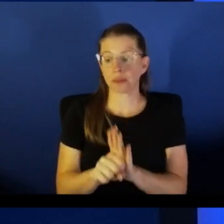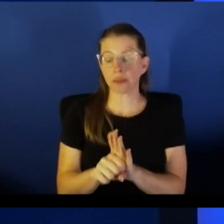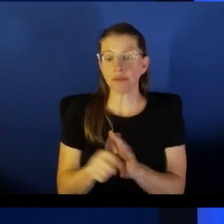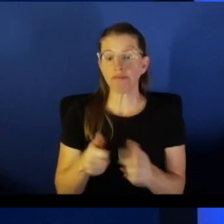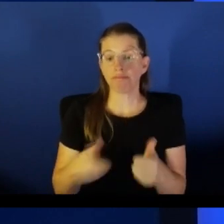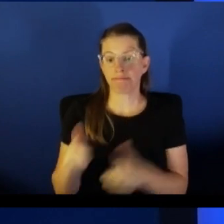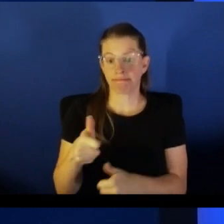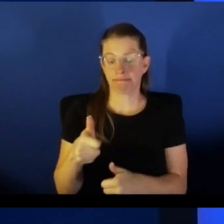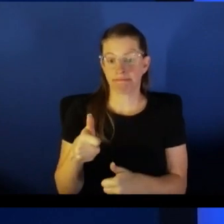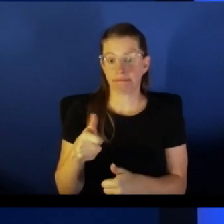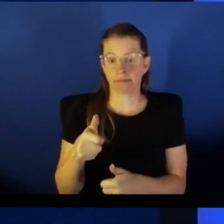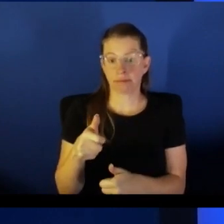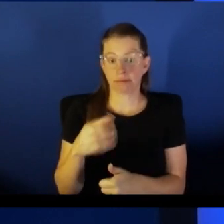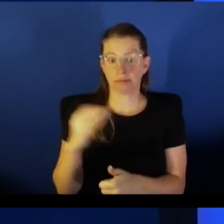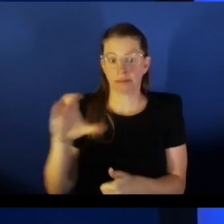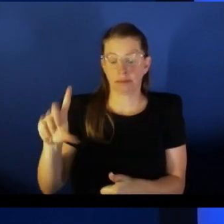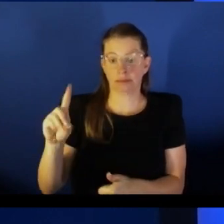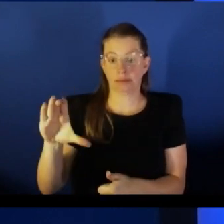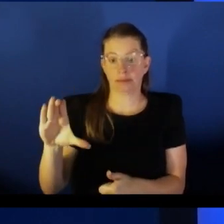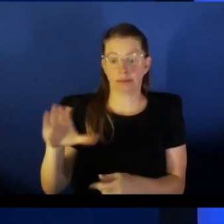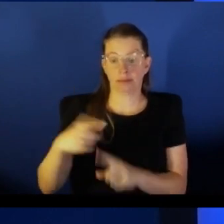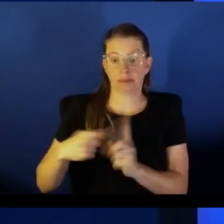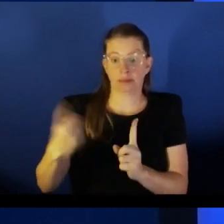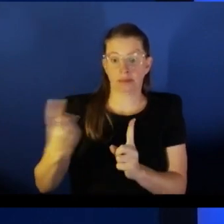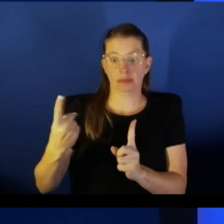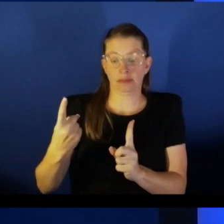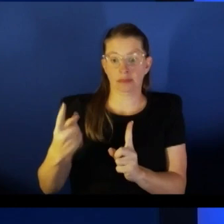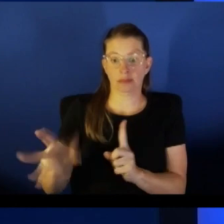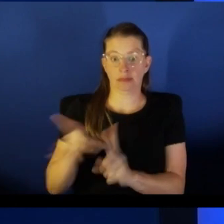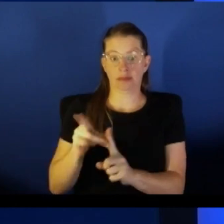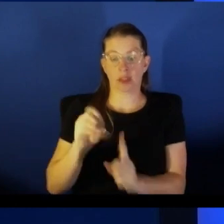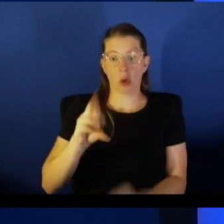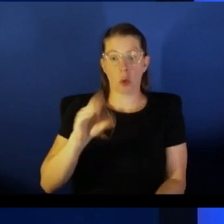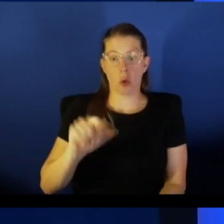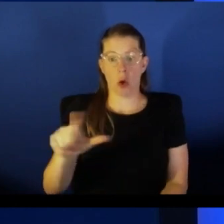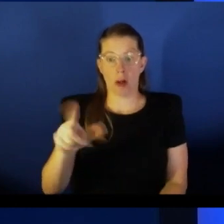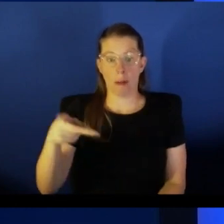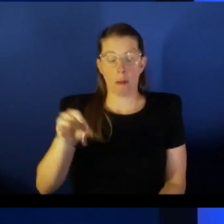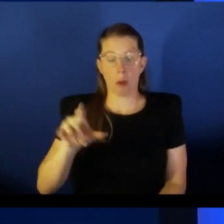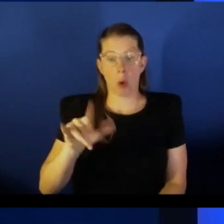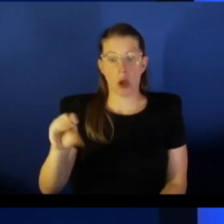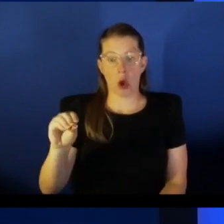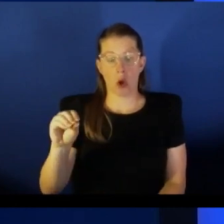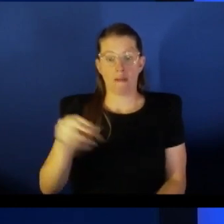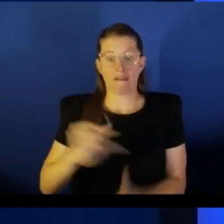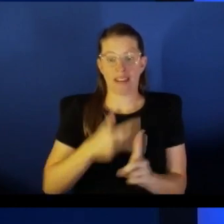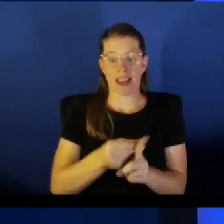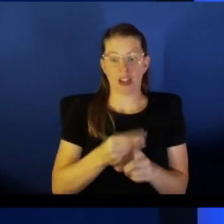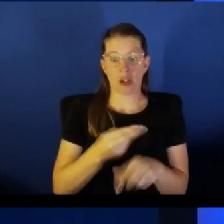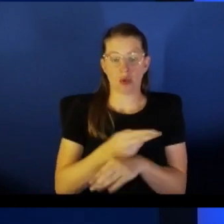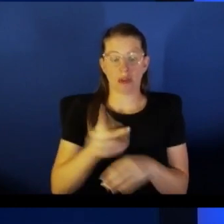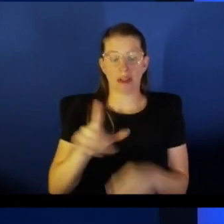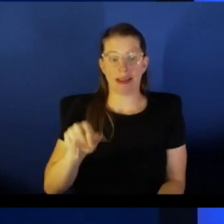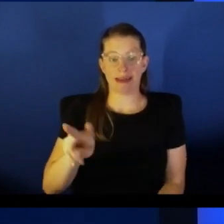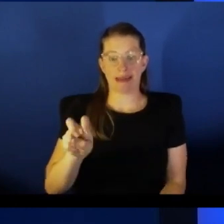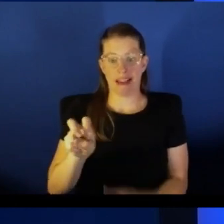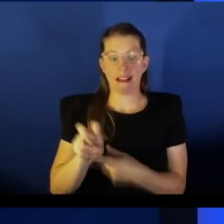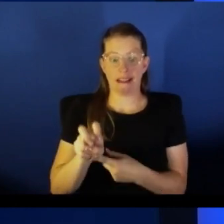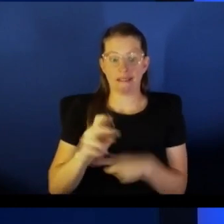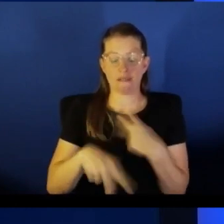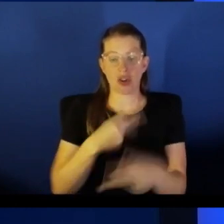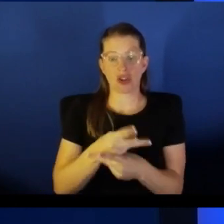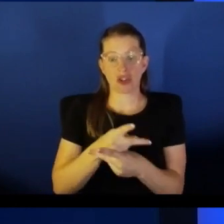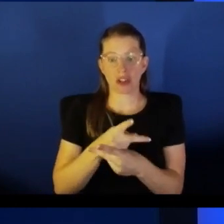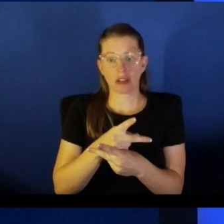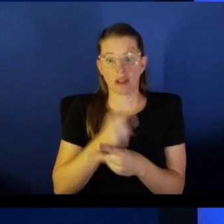strain of the virus came from someone who got the oral polio vaccine, which uses a live version of the virus.